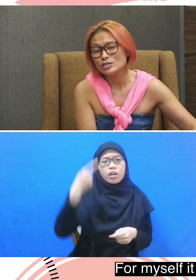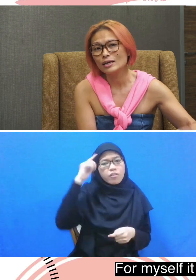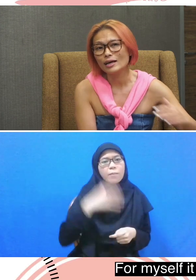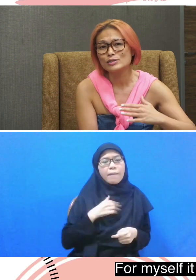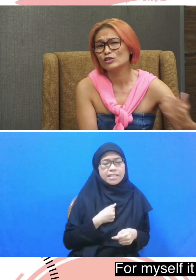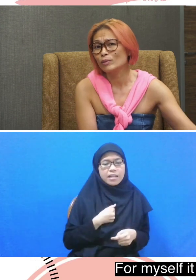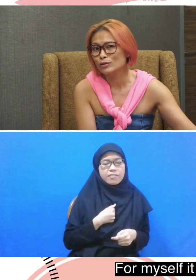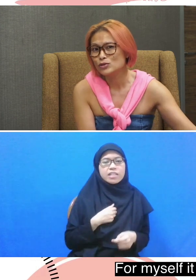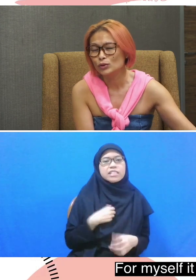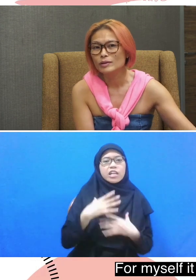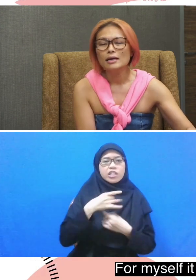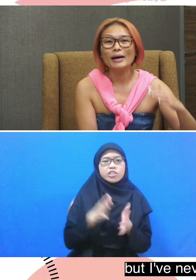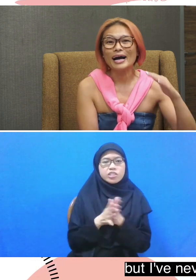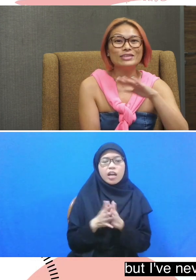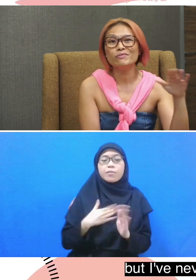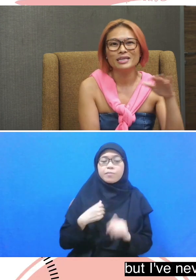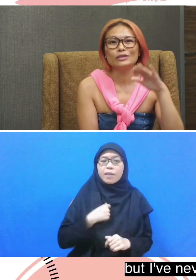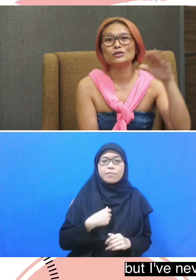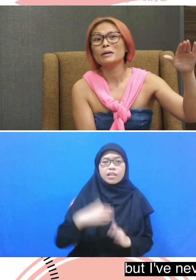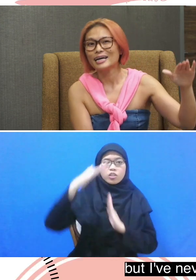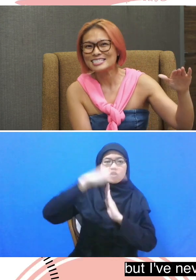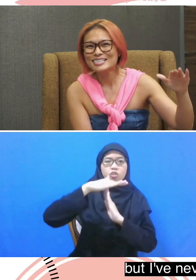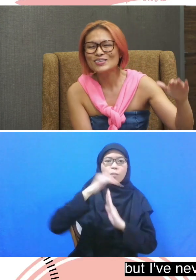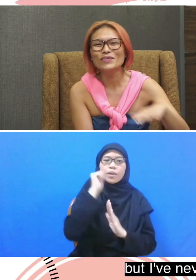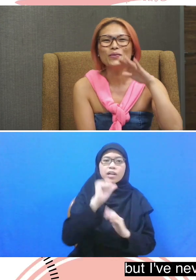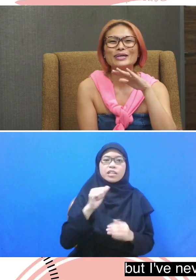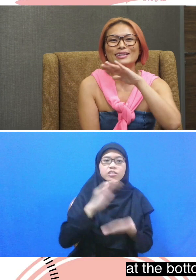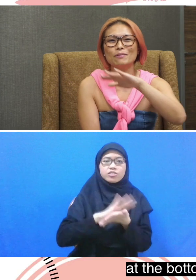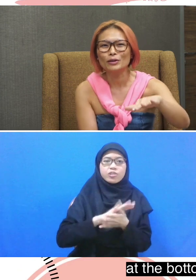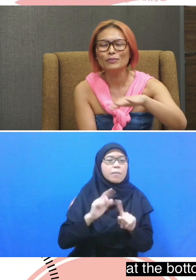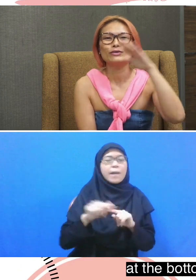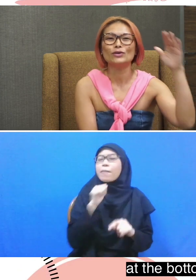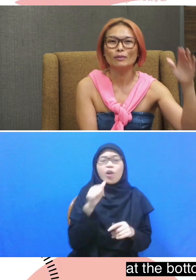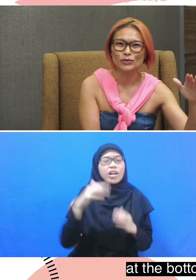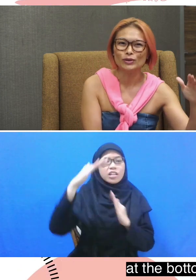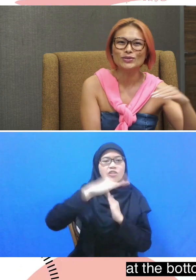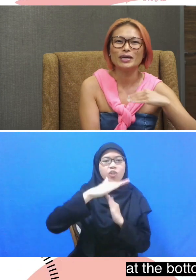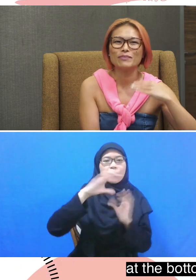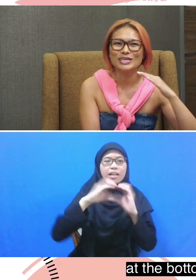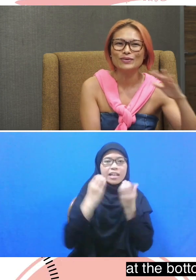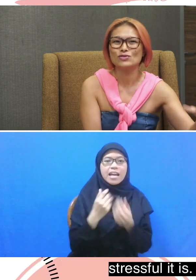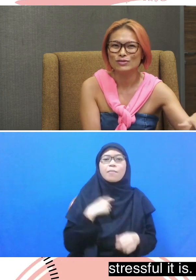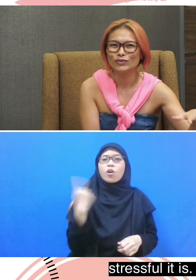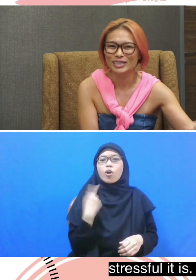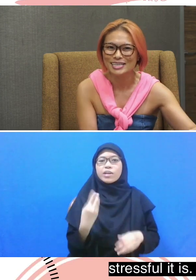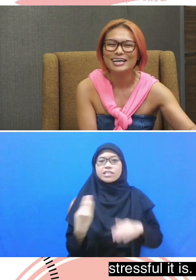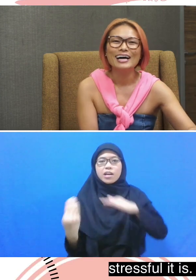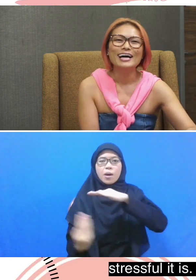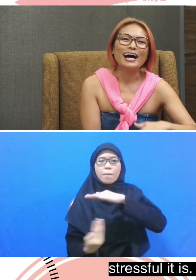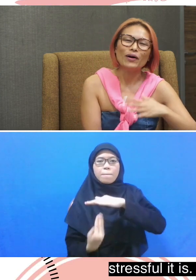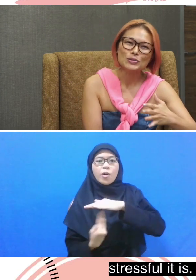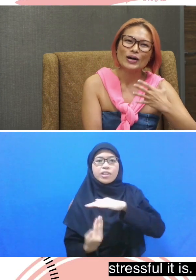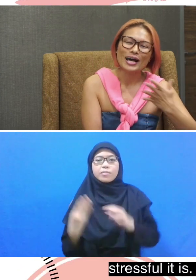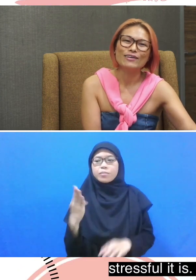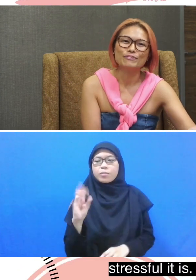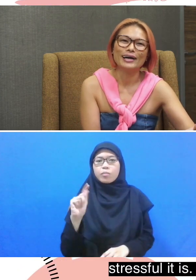was interesting. I was in a top girls' school, but I've never been in a top class. So I've always been at the bottom of a top school. So you can imagine how stressful it is.